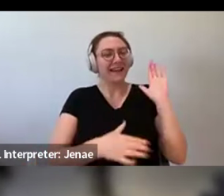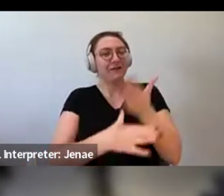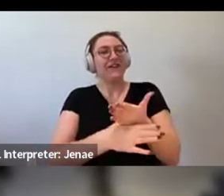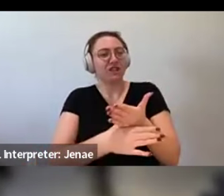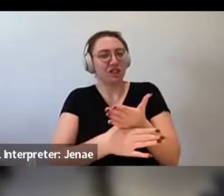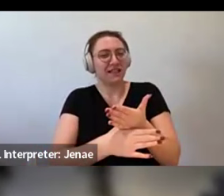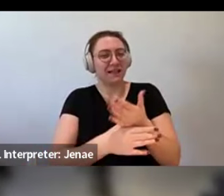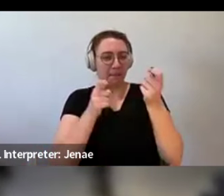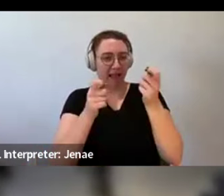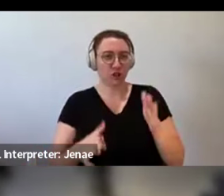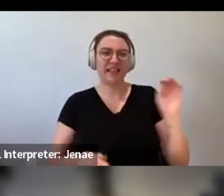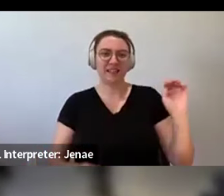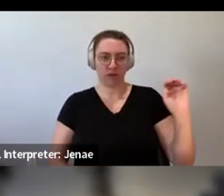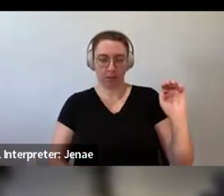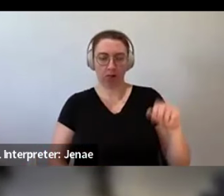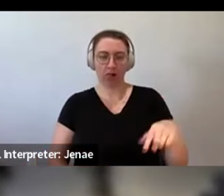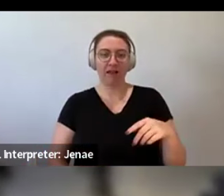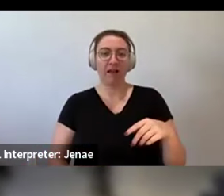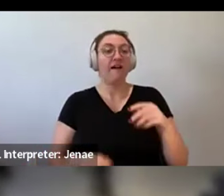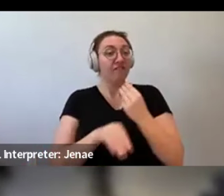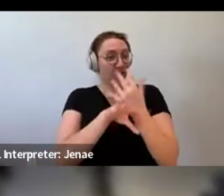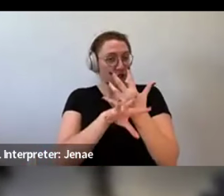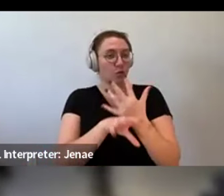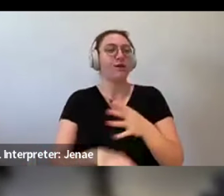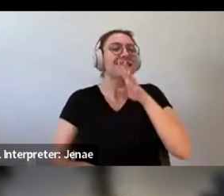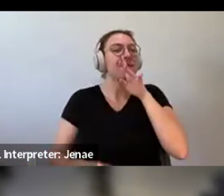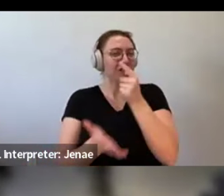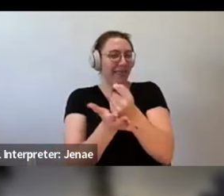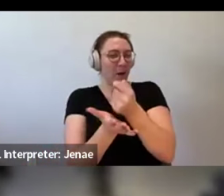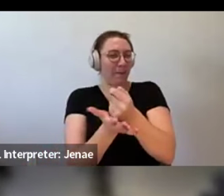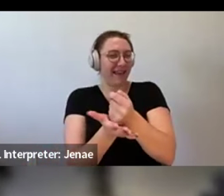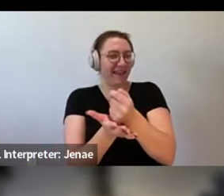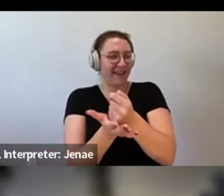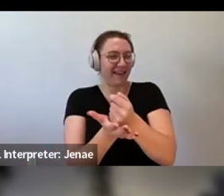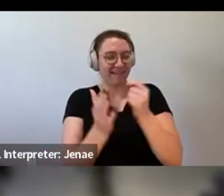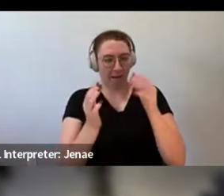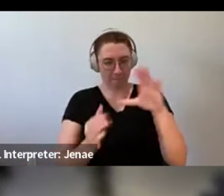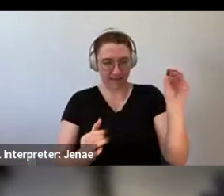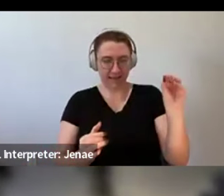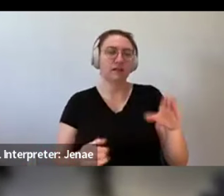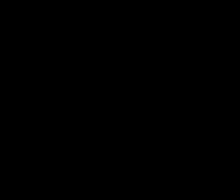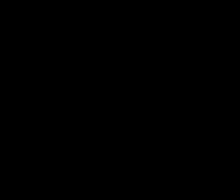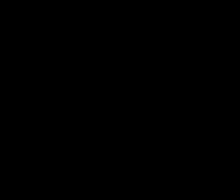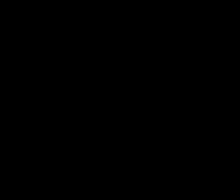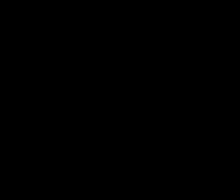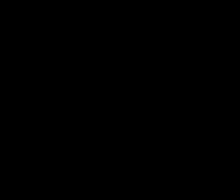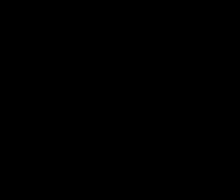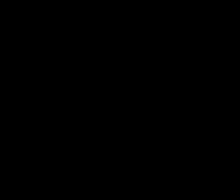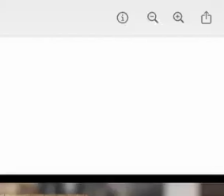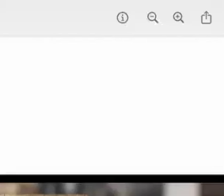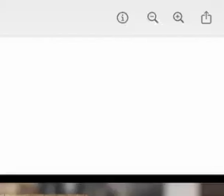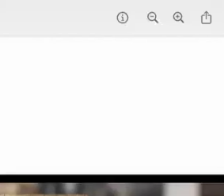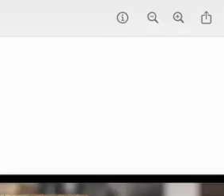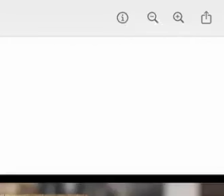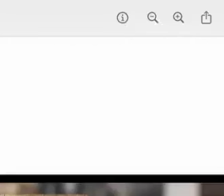Expressible. We are a virtual speech therapy company. I'm going to share my screen now with a handout, tell you a little bit more about